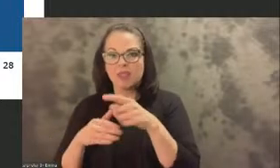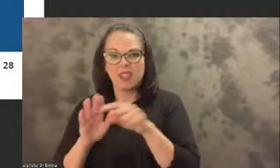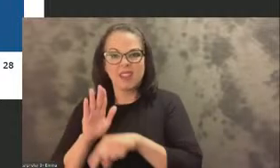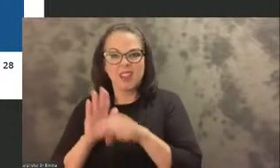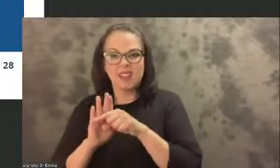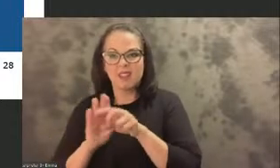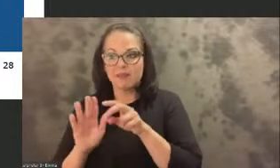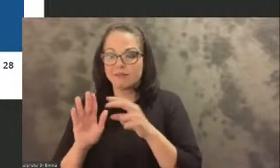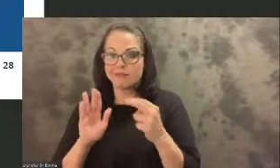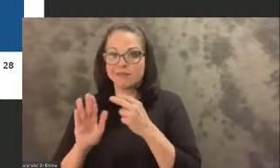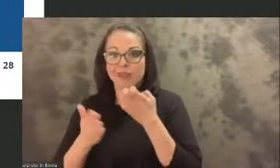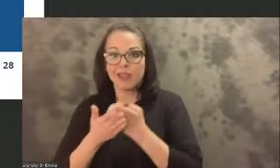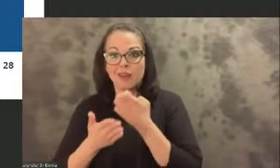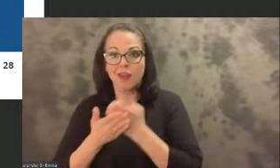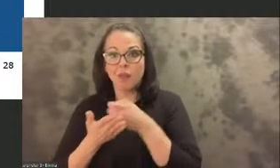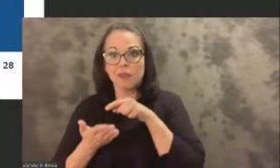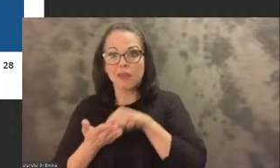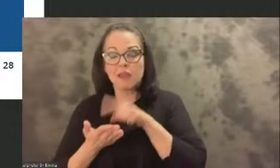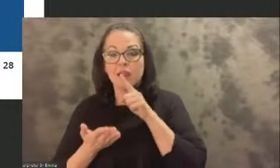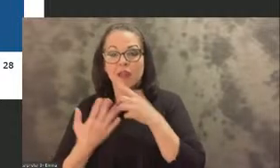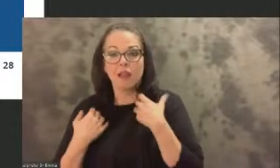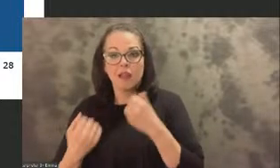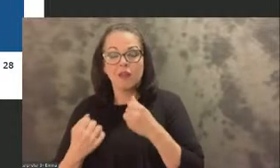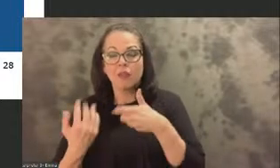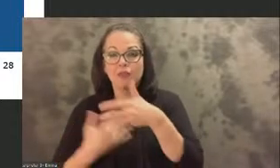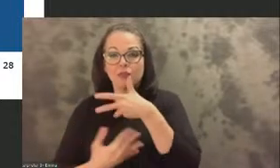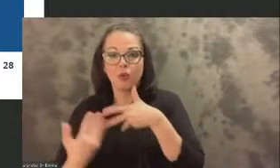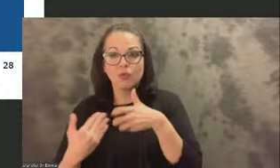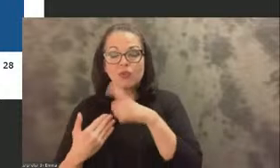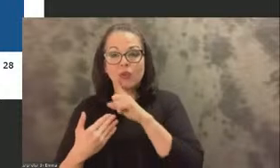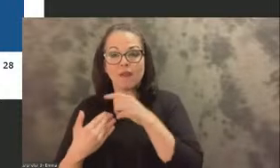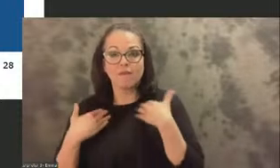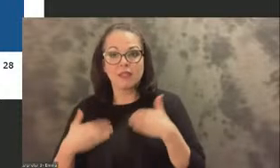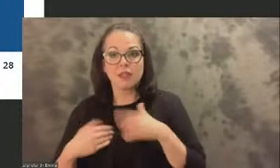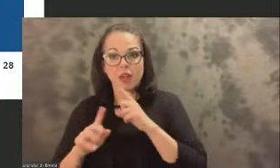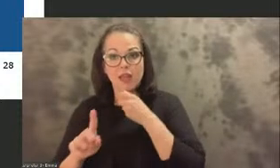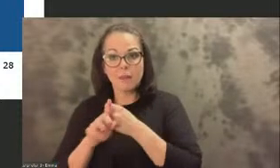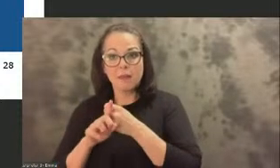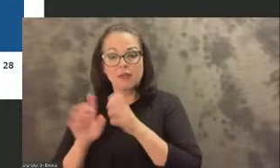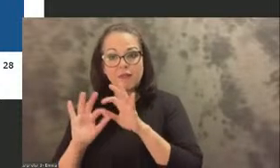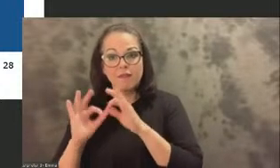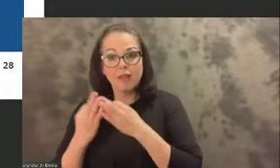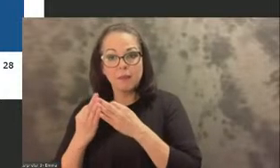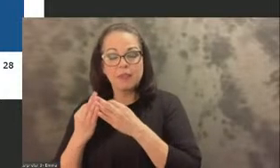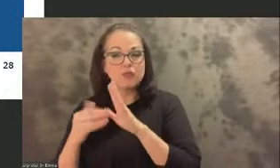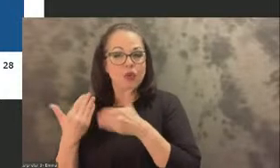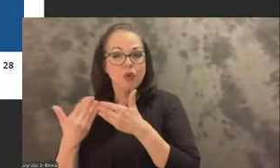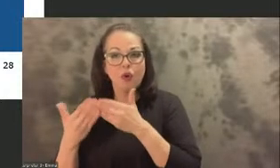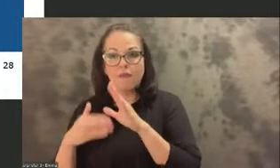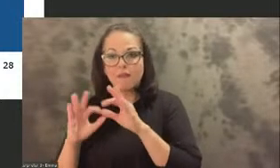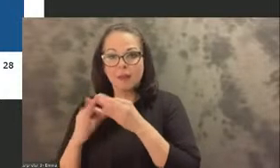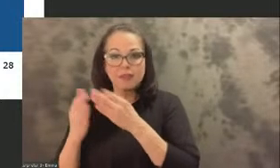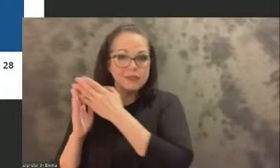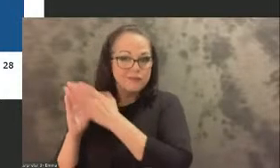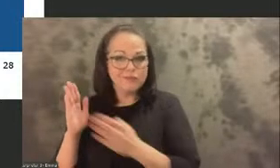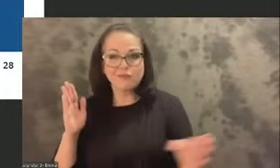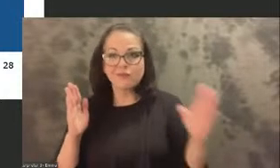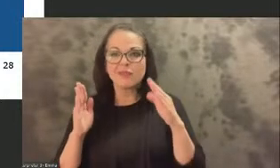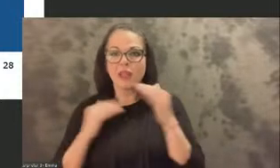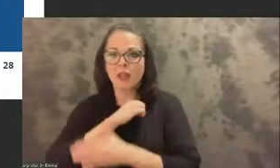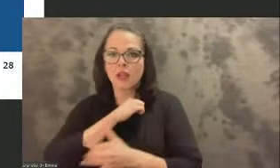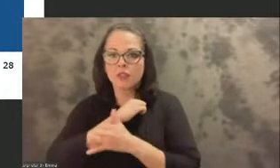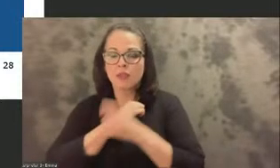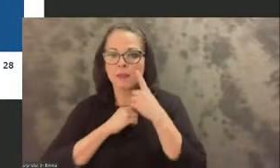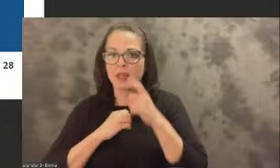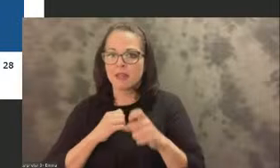economic, health, social, physical impact on families and communities across the country due to a lack of robust